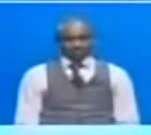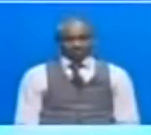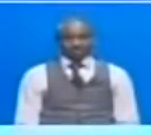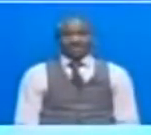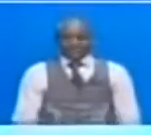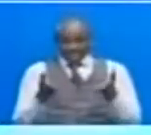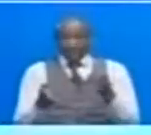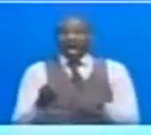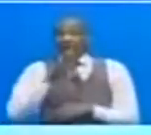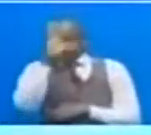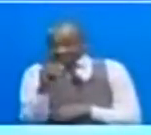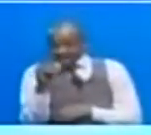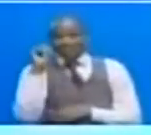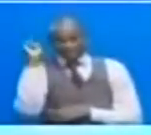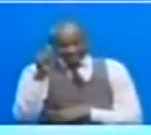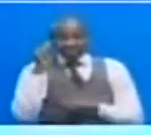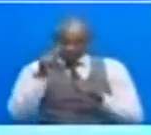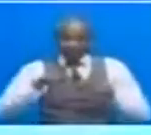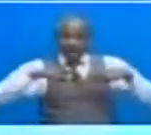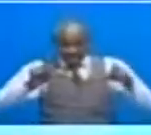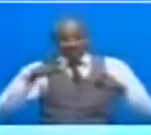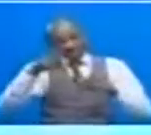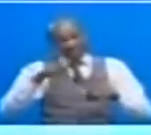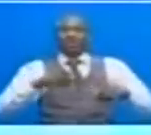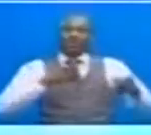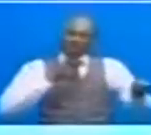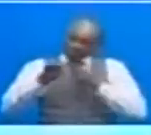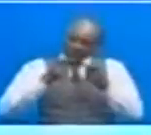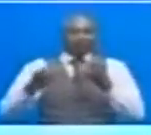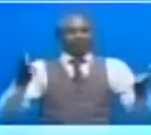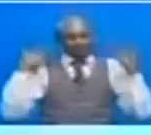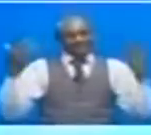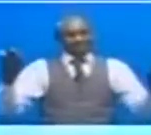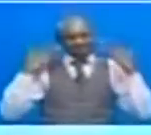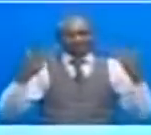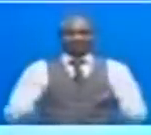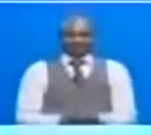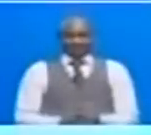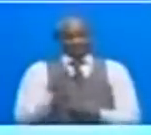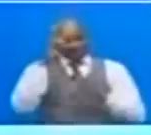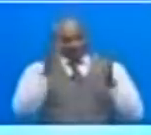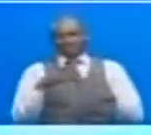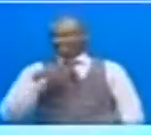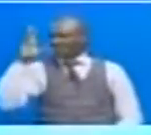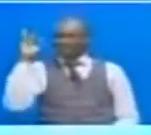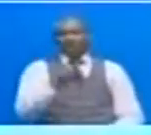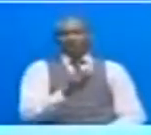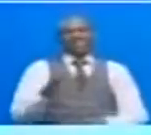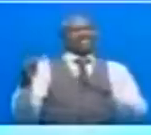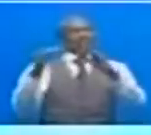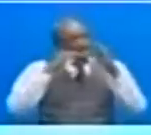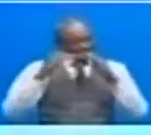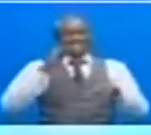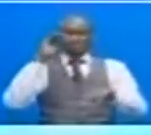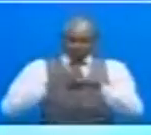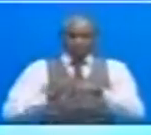So should African presidents be allowed to rule for life? That was a big question tonight. Mena Mbui says absolutely not. Democracy is better